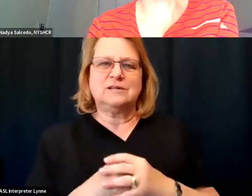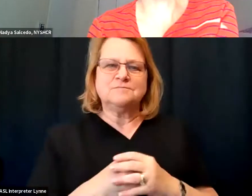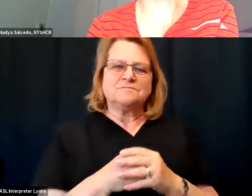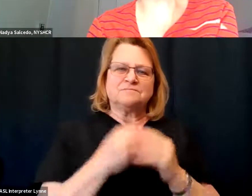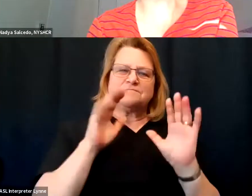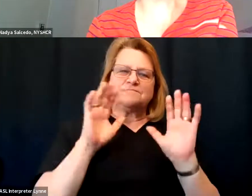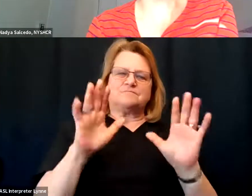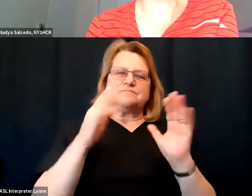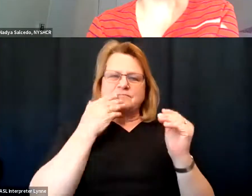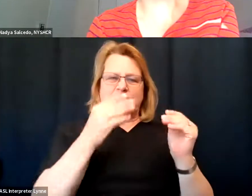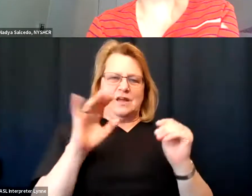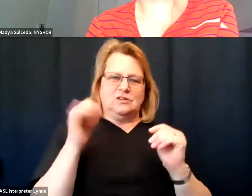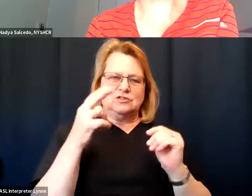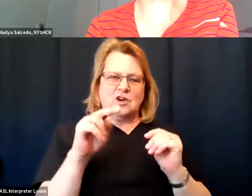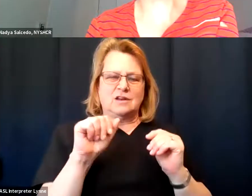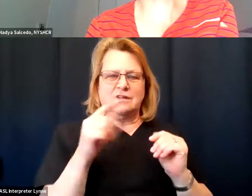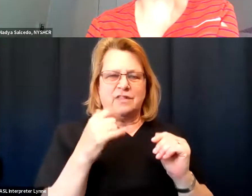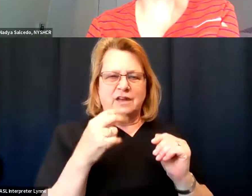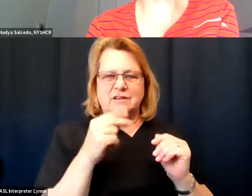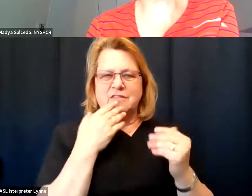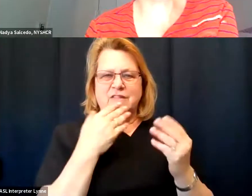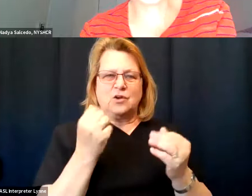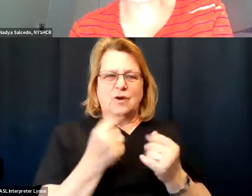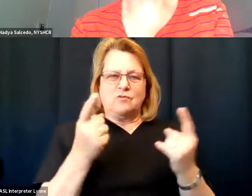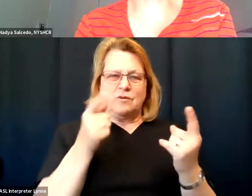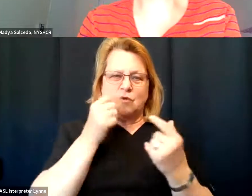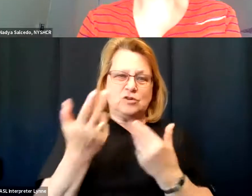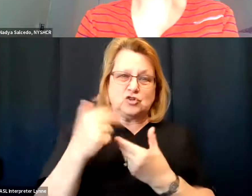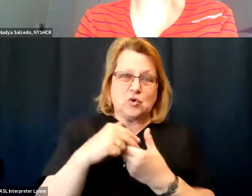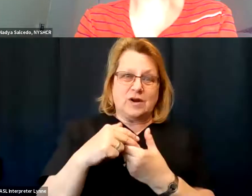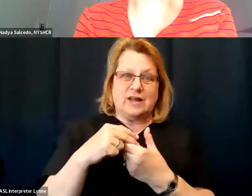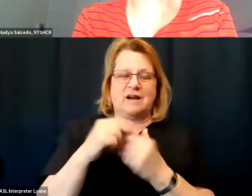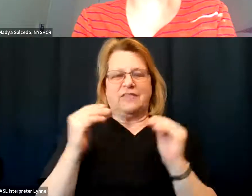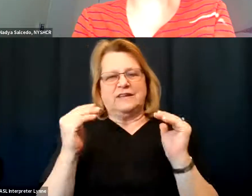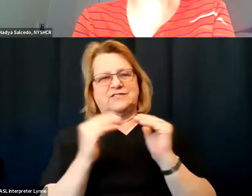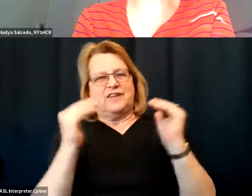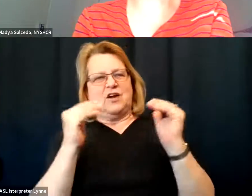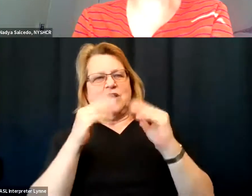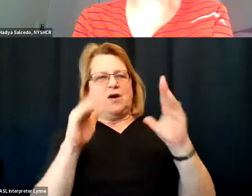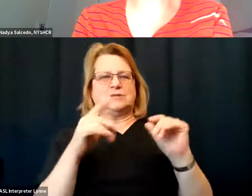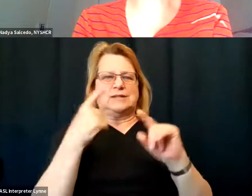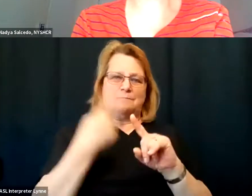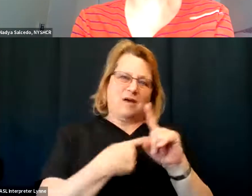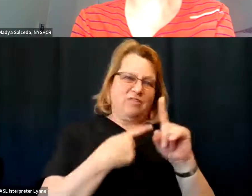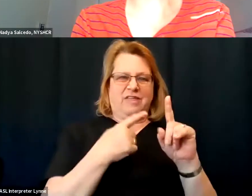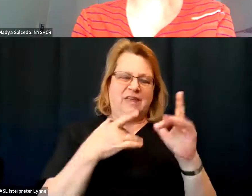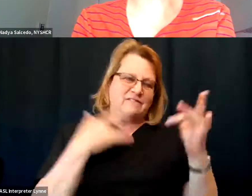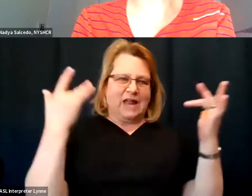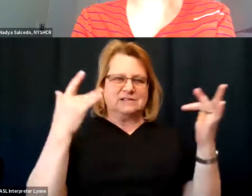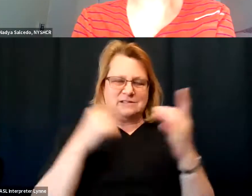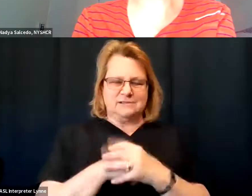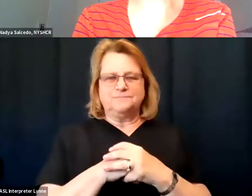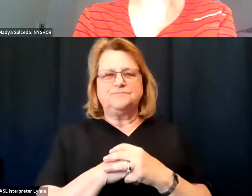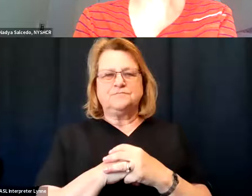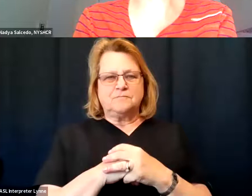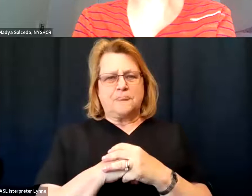thank you, Johnathan. And thank you everybody for joining on this Fair Housing Month event.